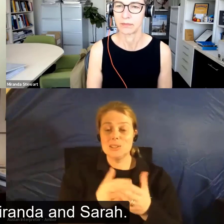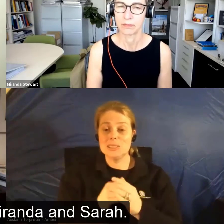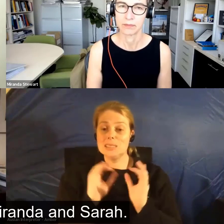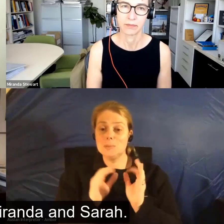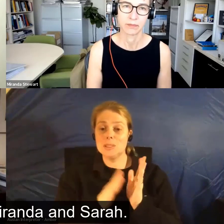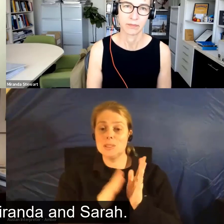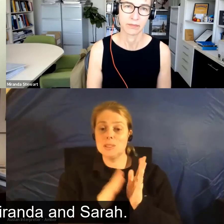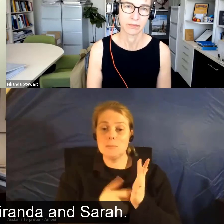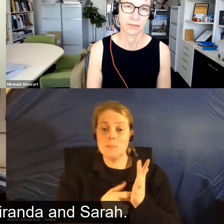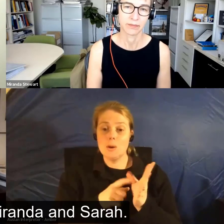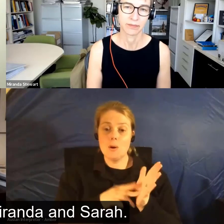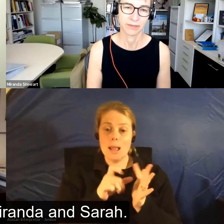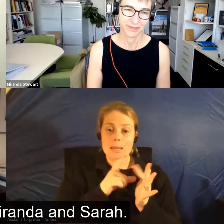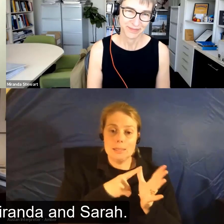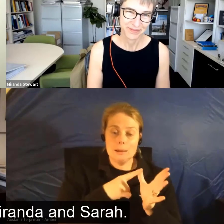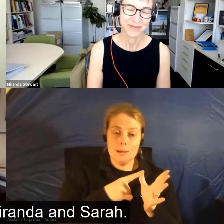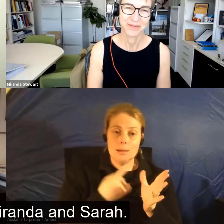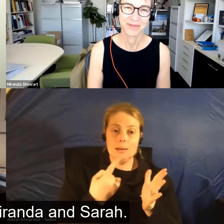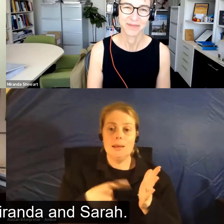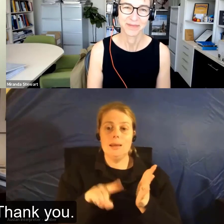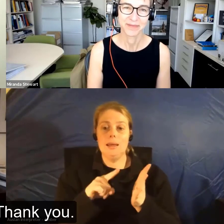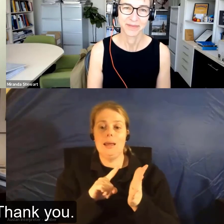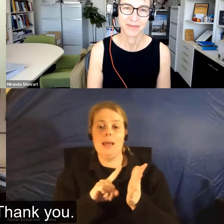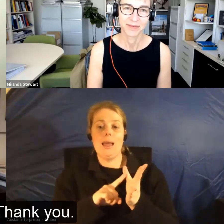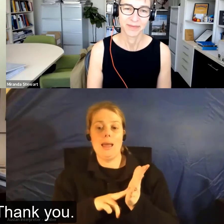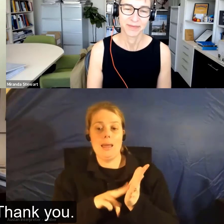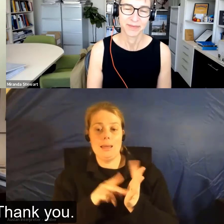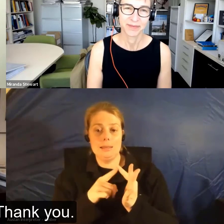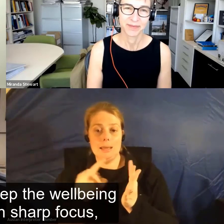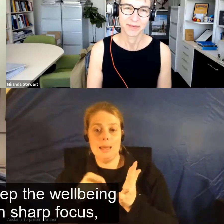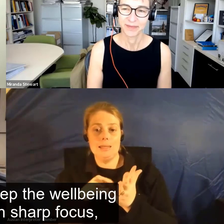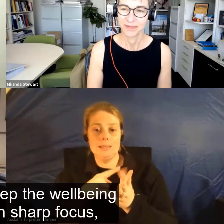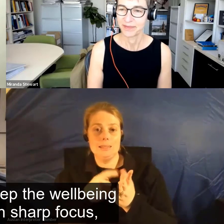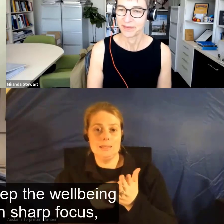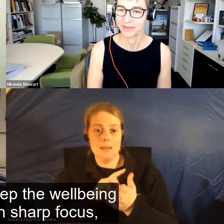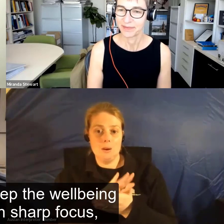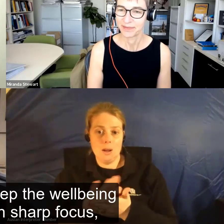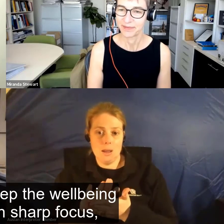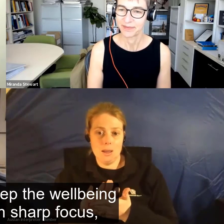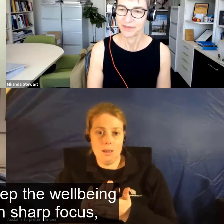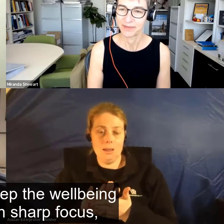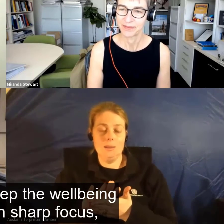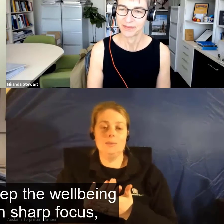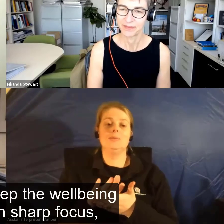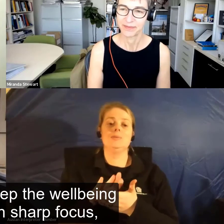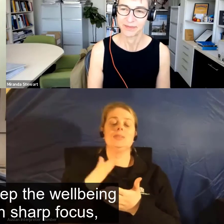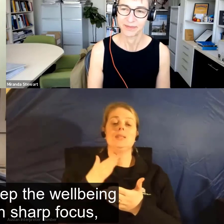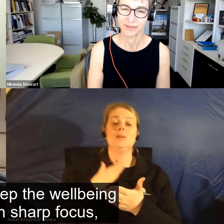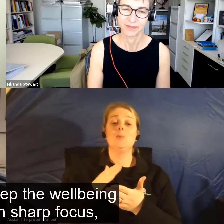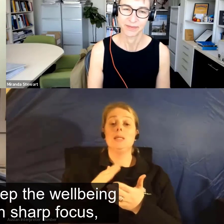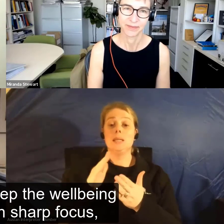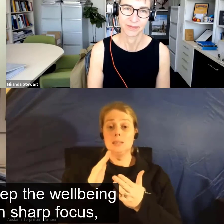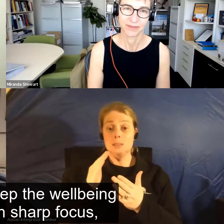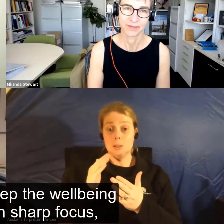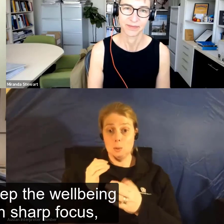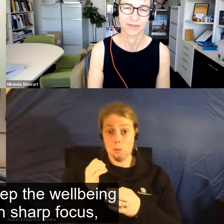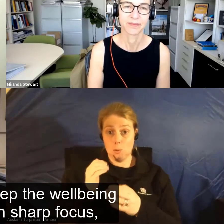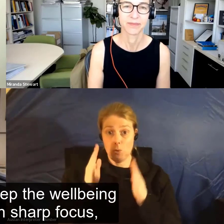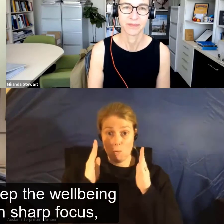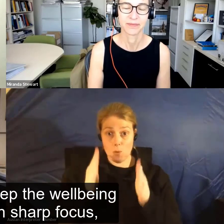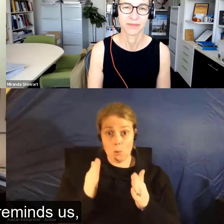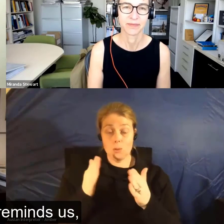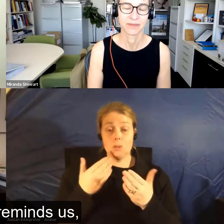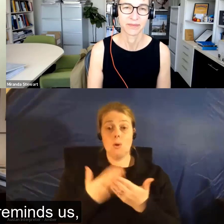Miranda, Anne and Sarah. Thank you. We need to keep the wellbeing of children in sharp